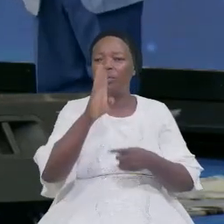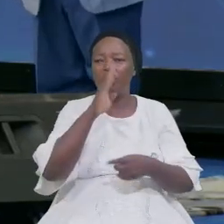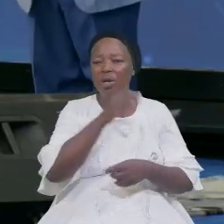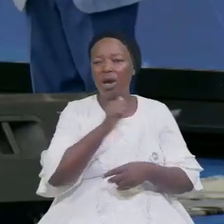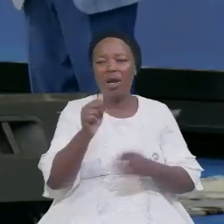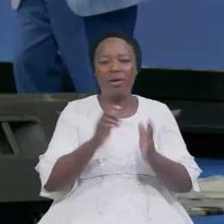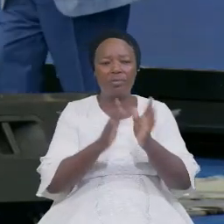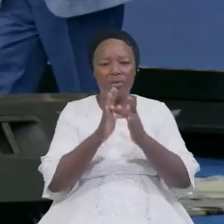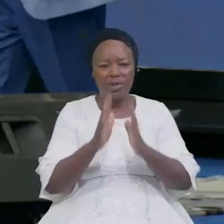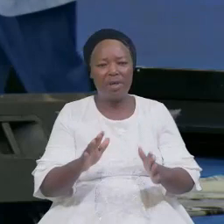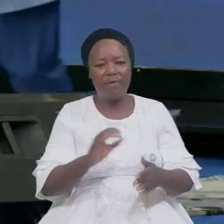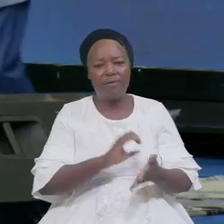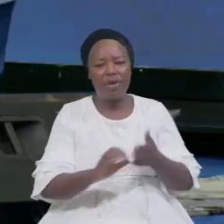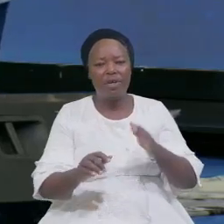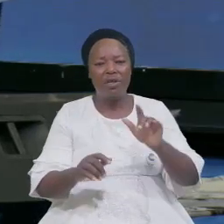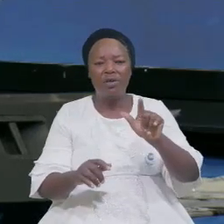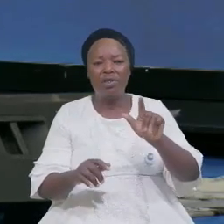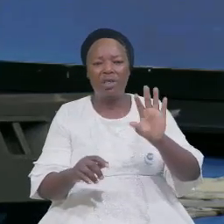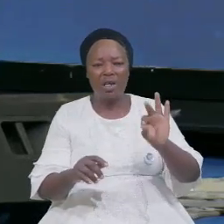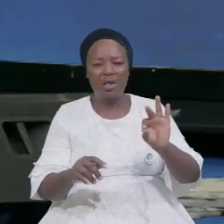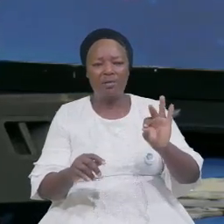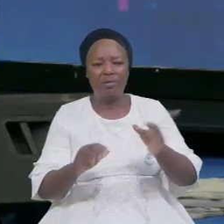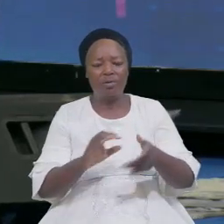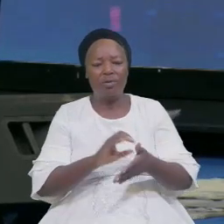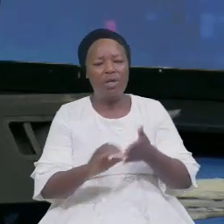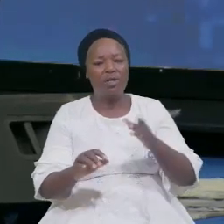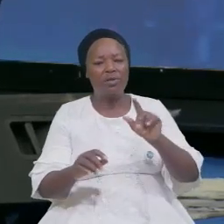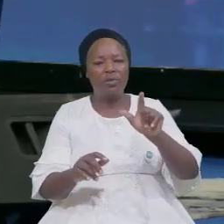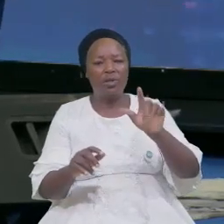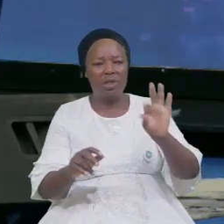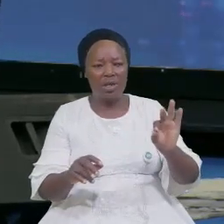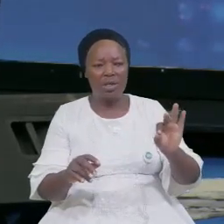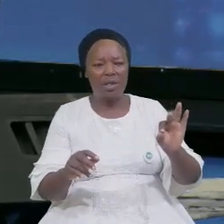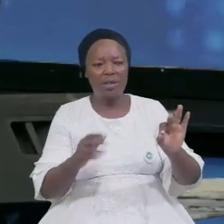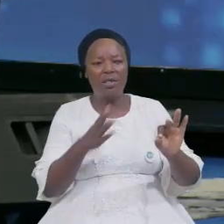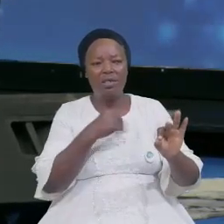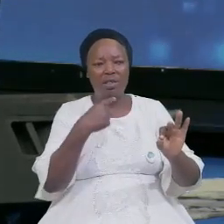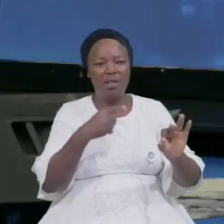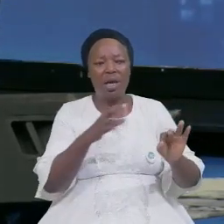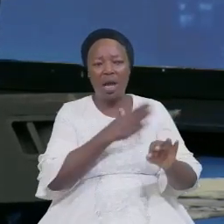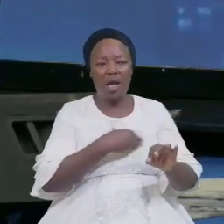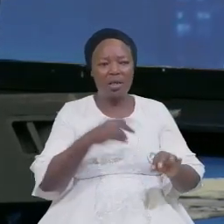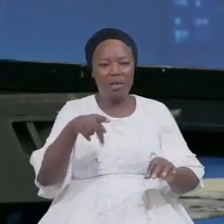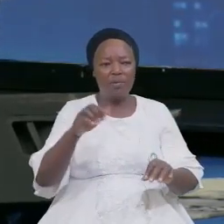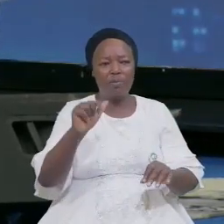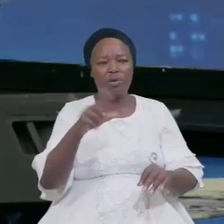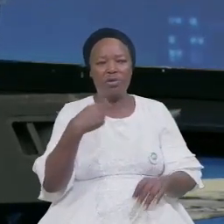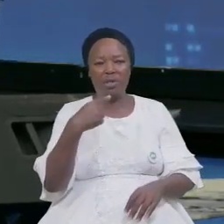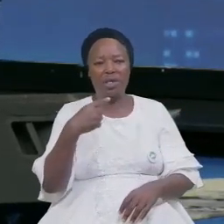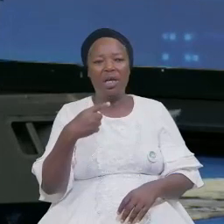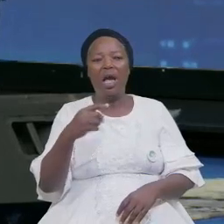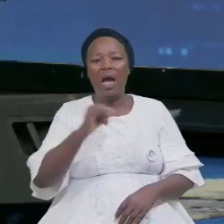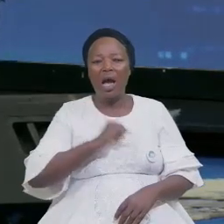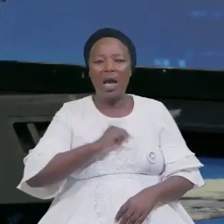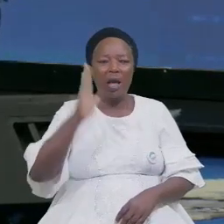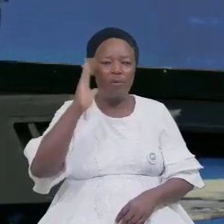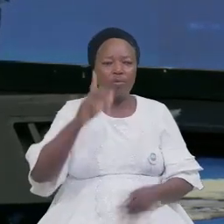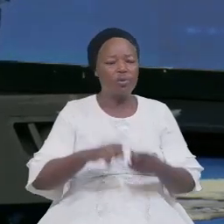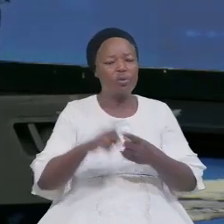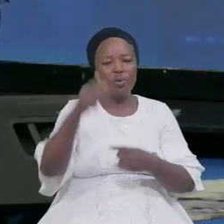Verse 29. In verse 29, it says, and Paul said, I would to